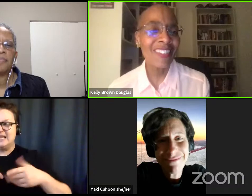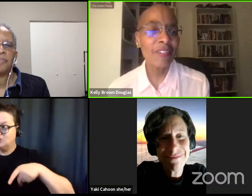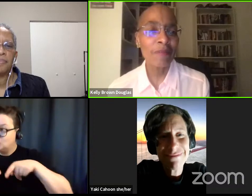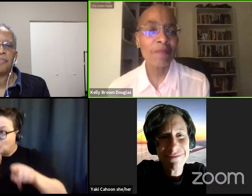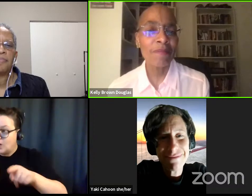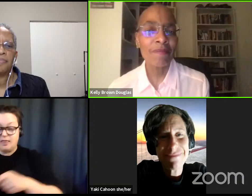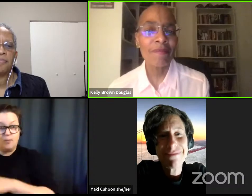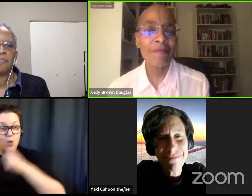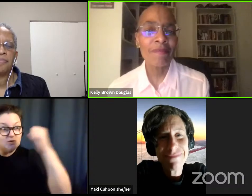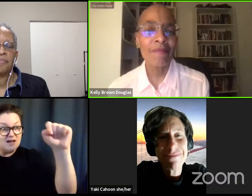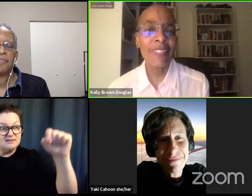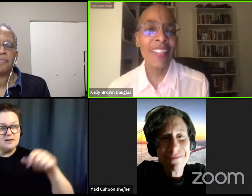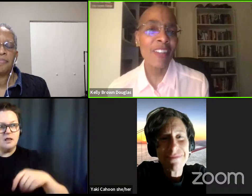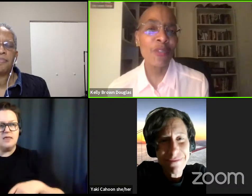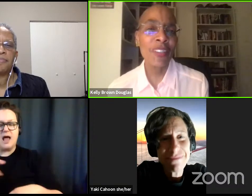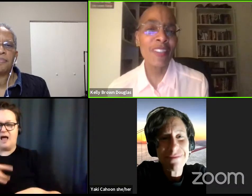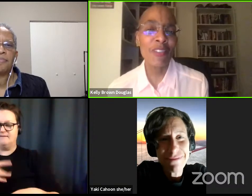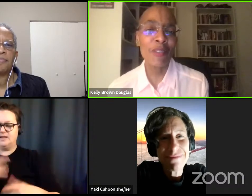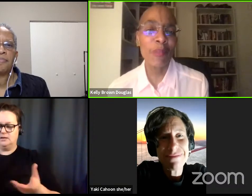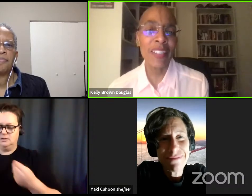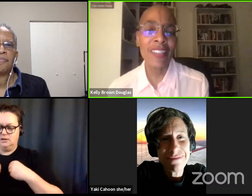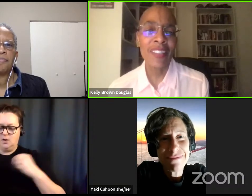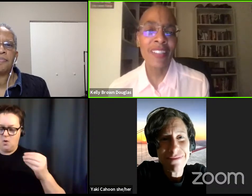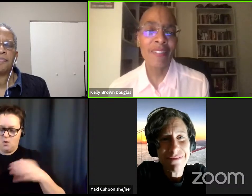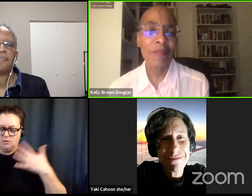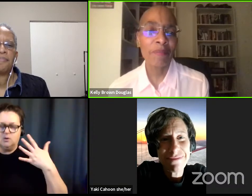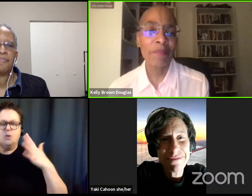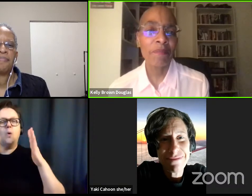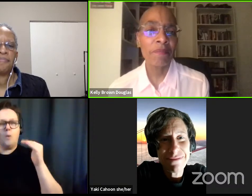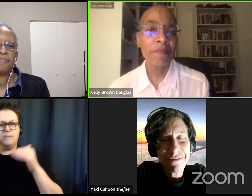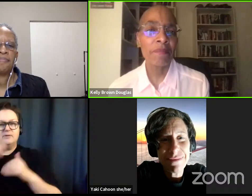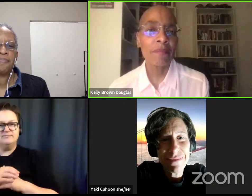Mm-hmm. And that's what lifted me.